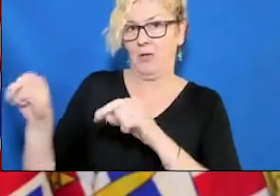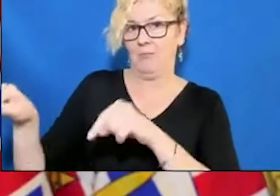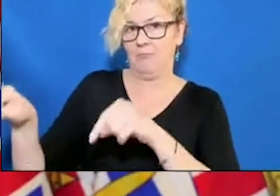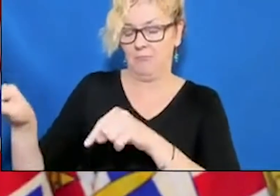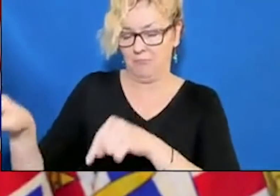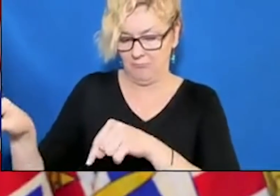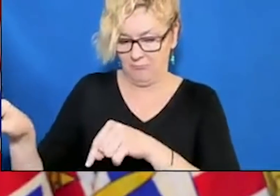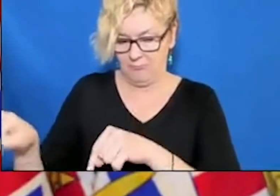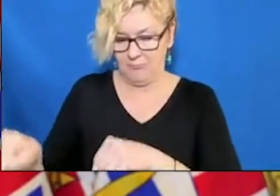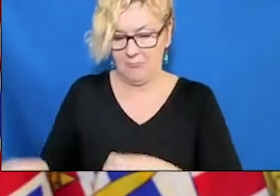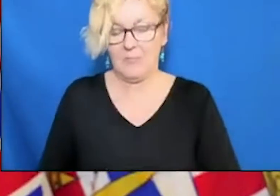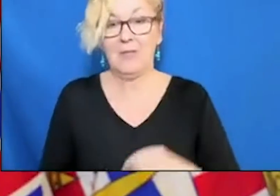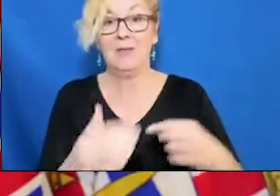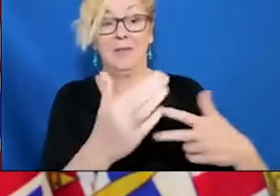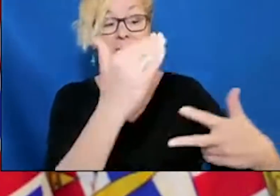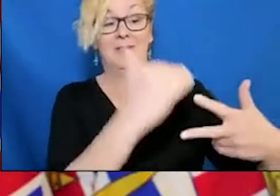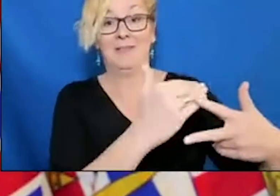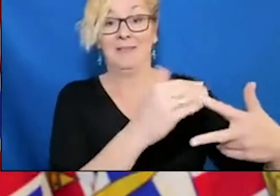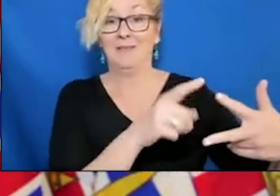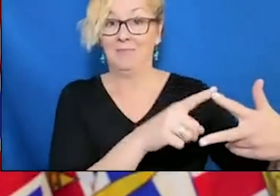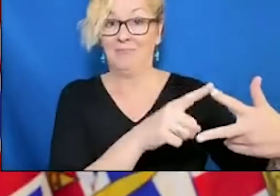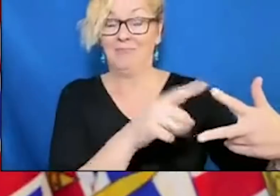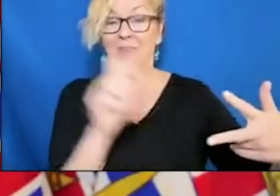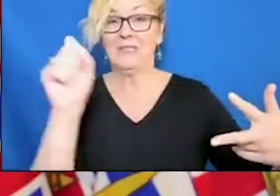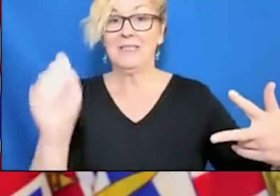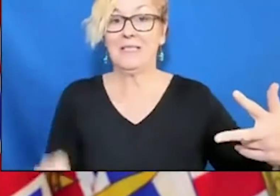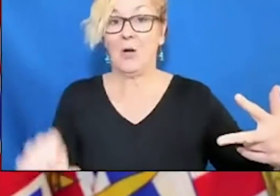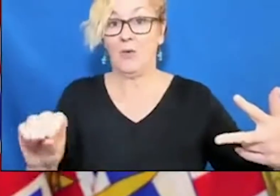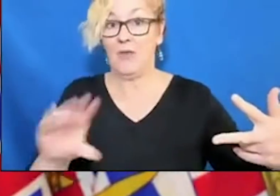have 41 South African cases, the